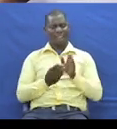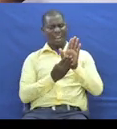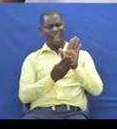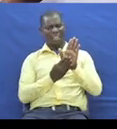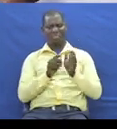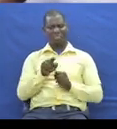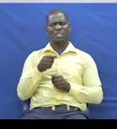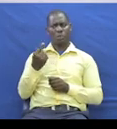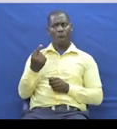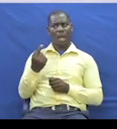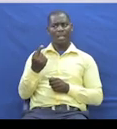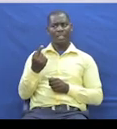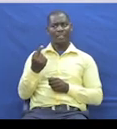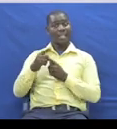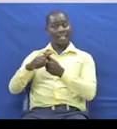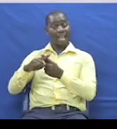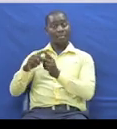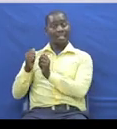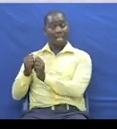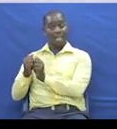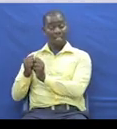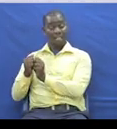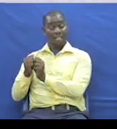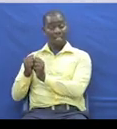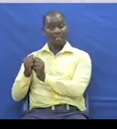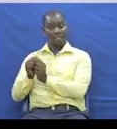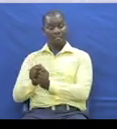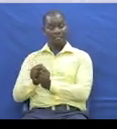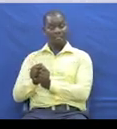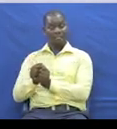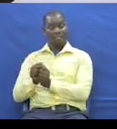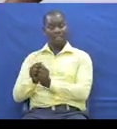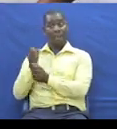9.1 times 10, we say 10 power what? 10 power negative 31.